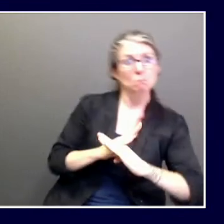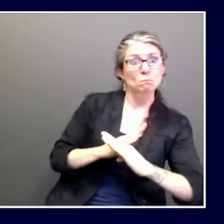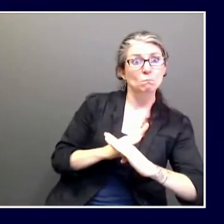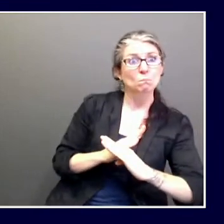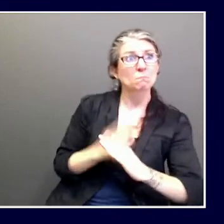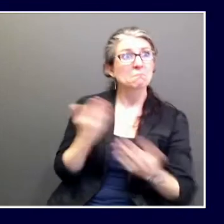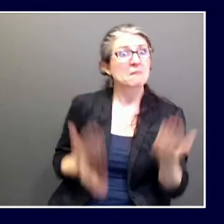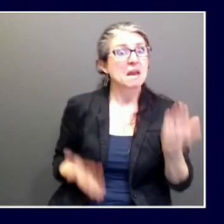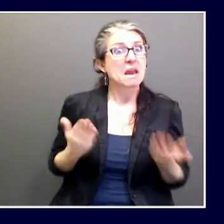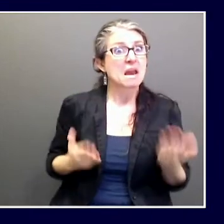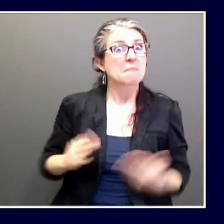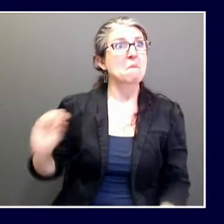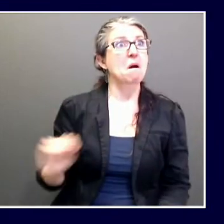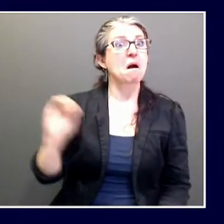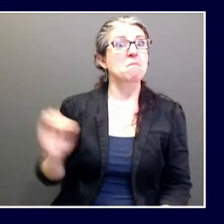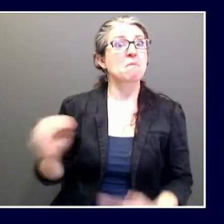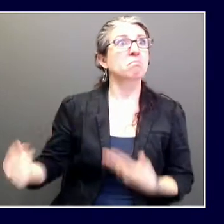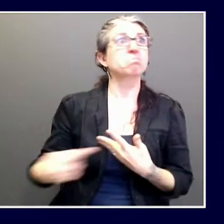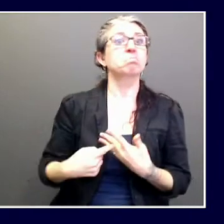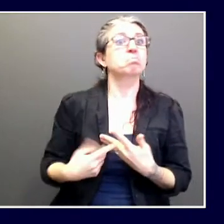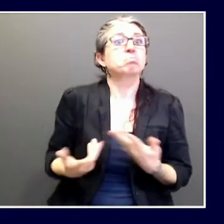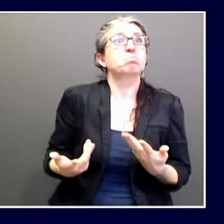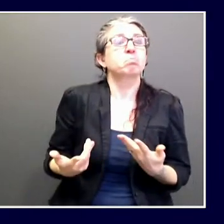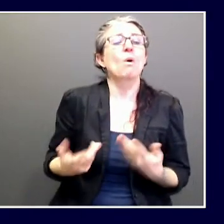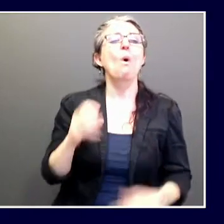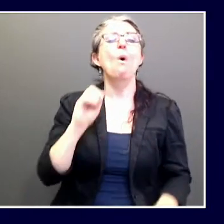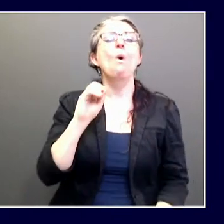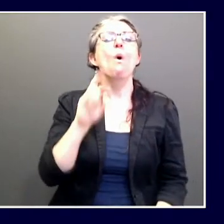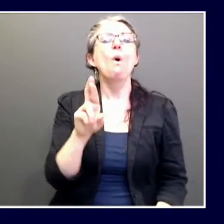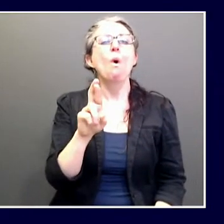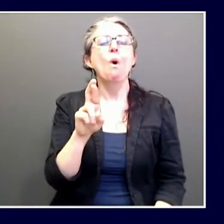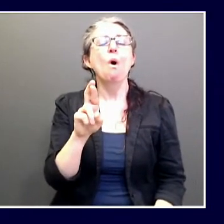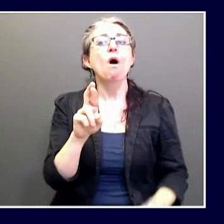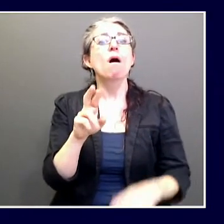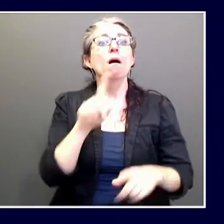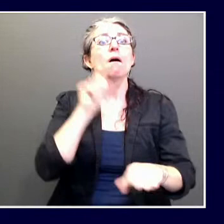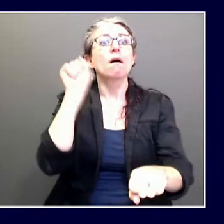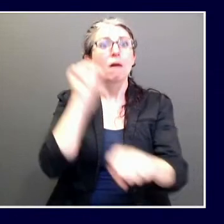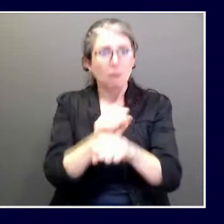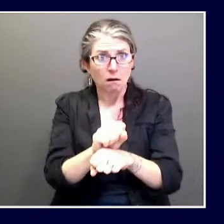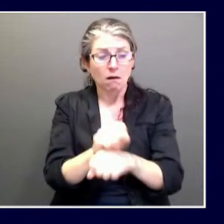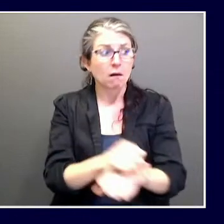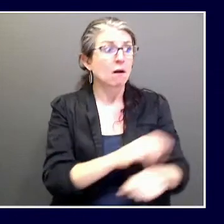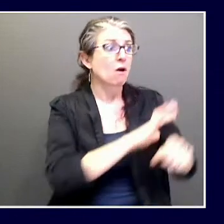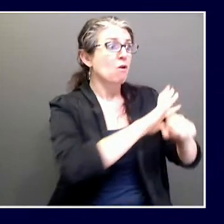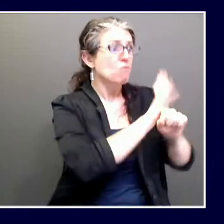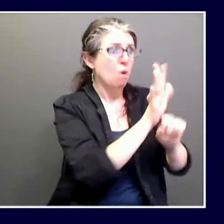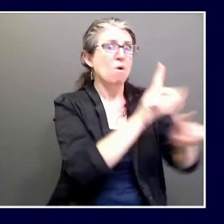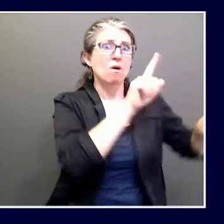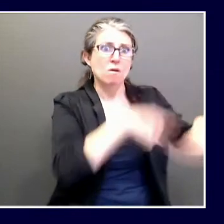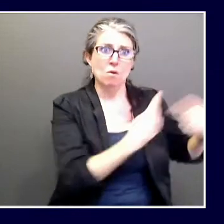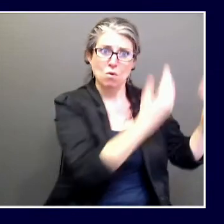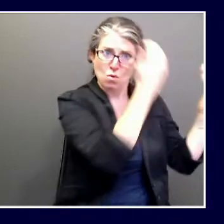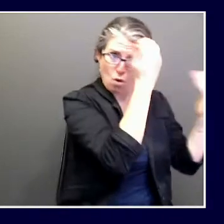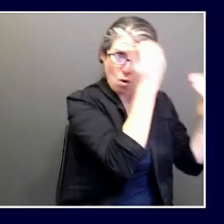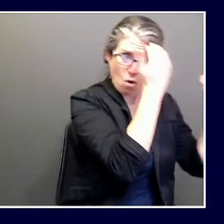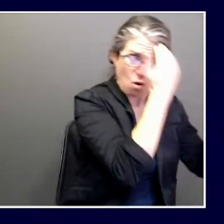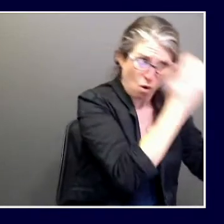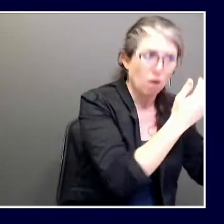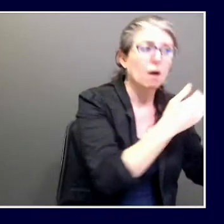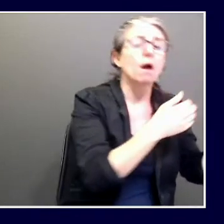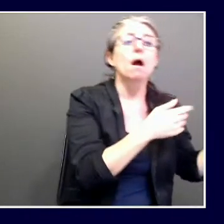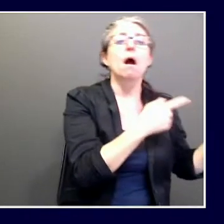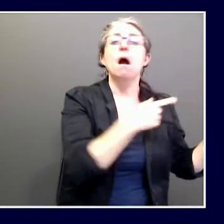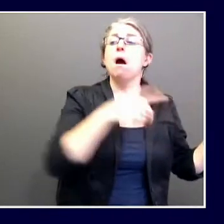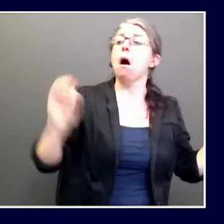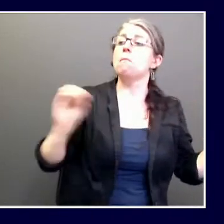resembling. That's the scientific question that's underway right now. And some virologists and immunologists with whom I've had the opportunity to